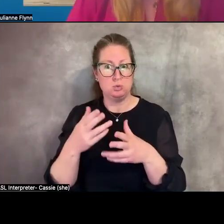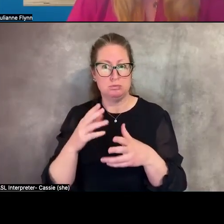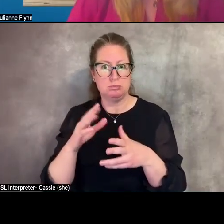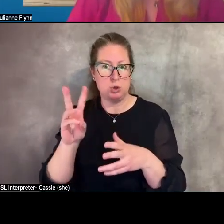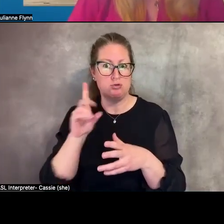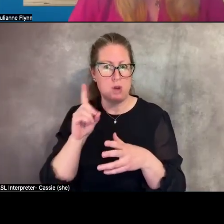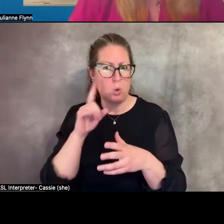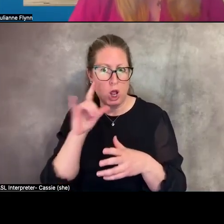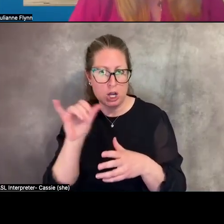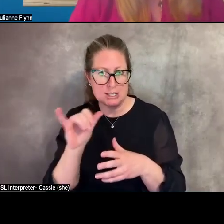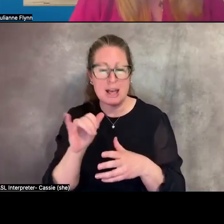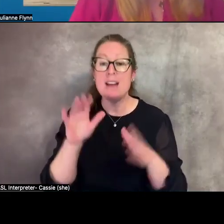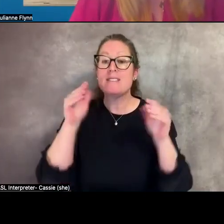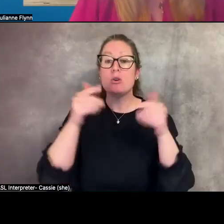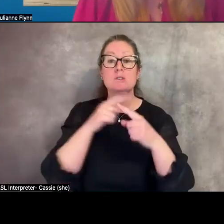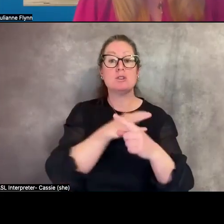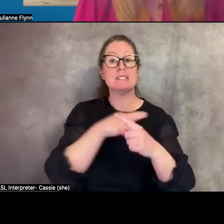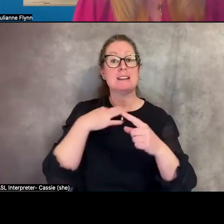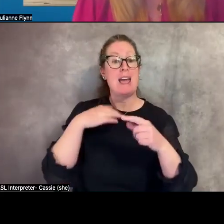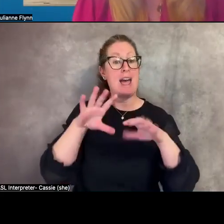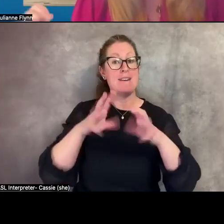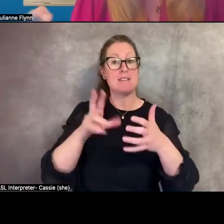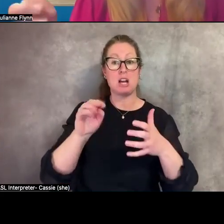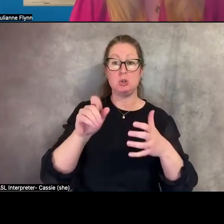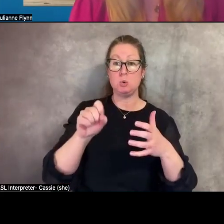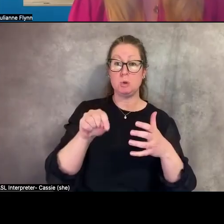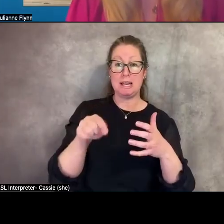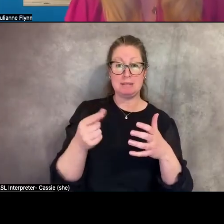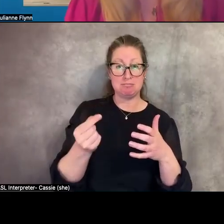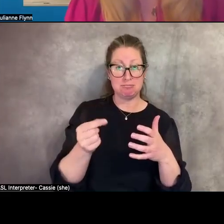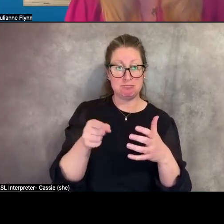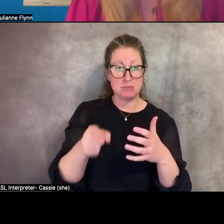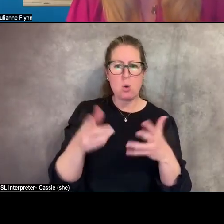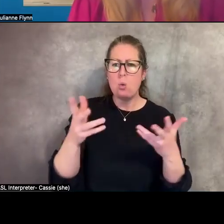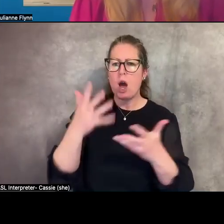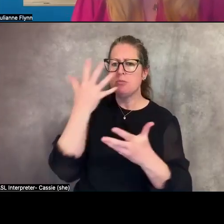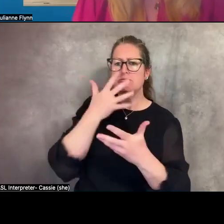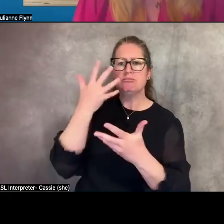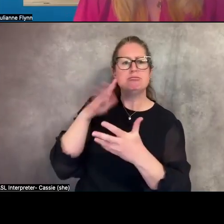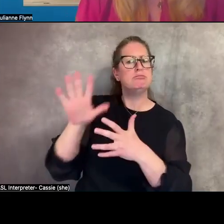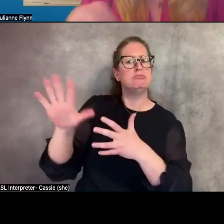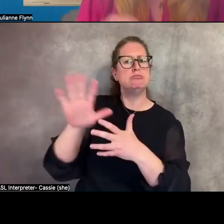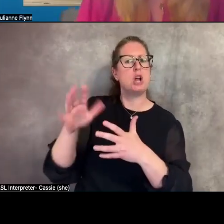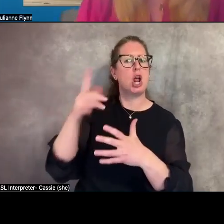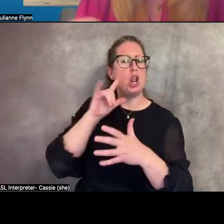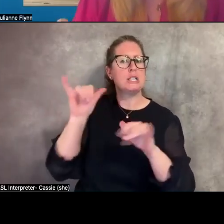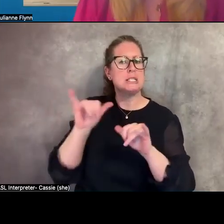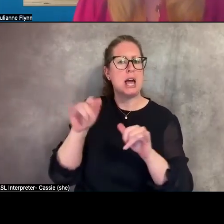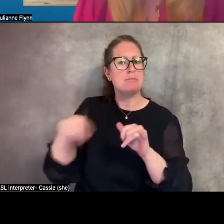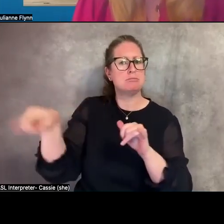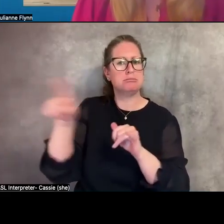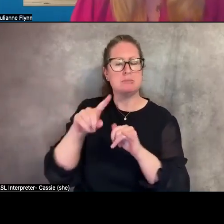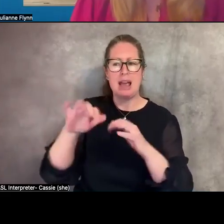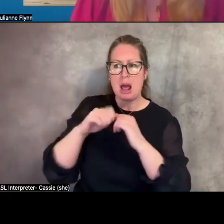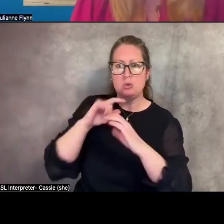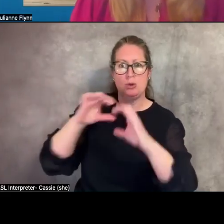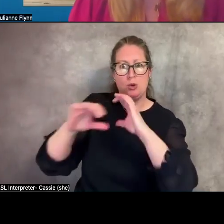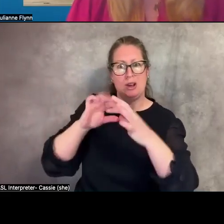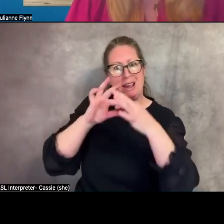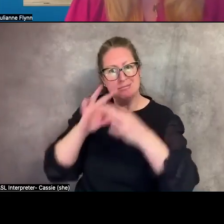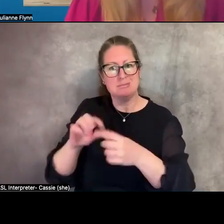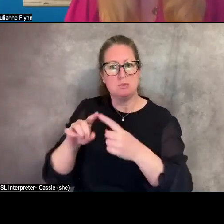focus for staff on the units was what this looks like on the unit and how to communicate around